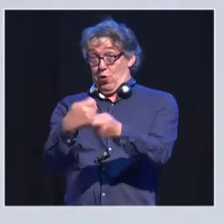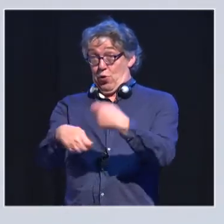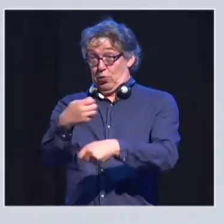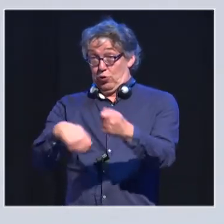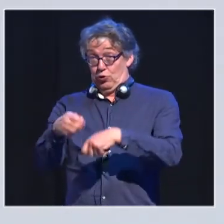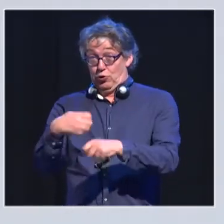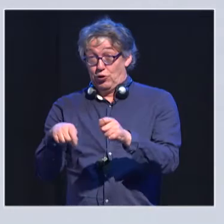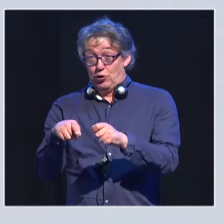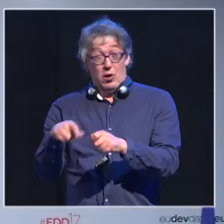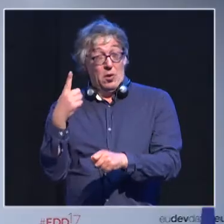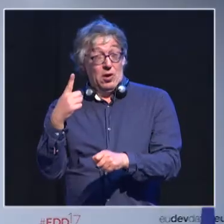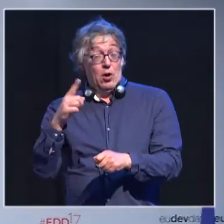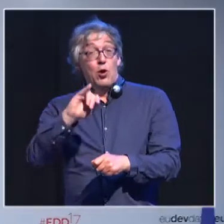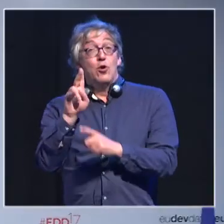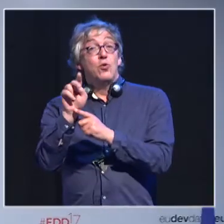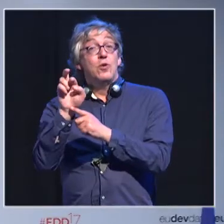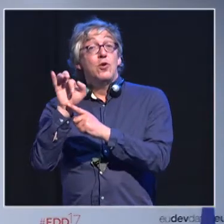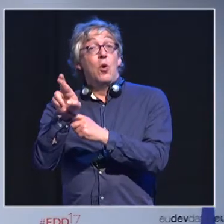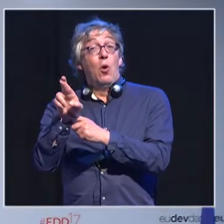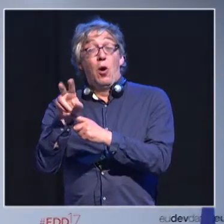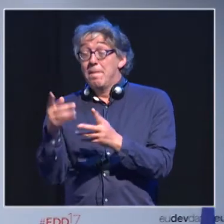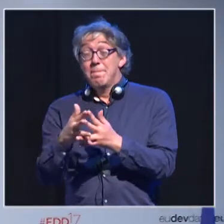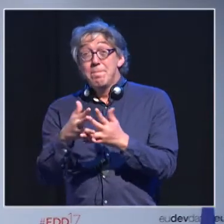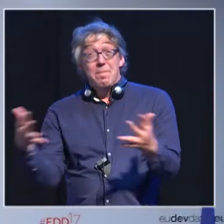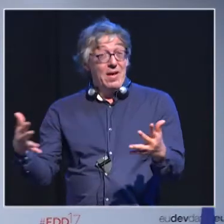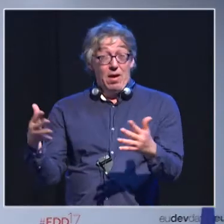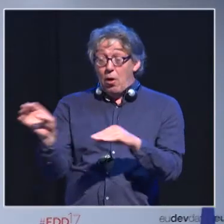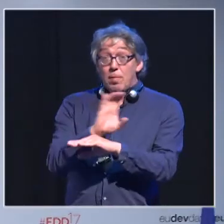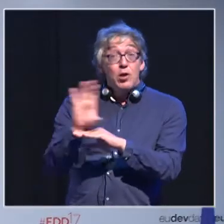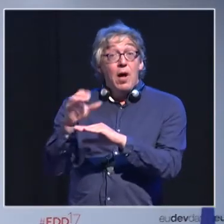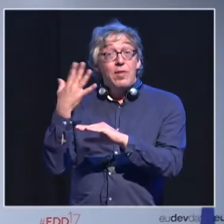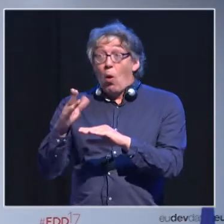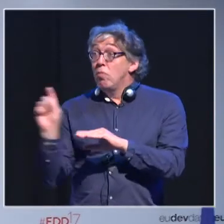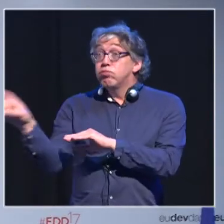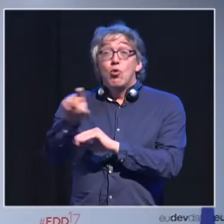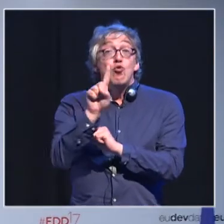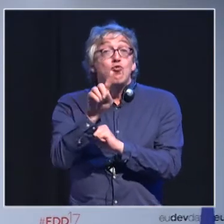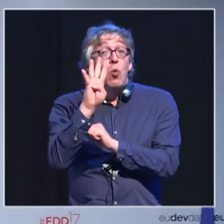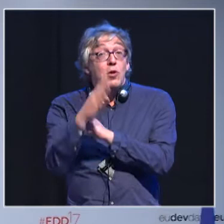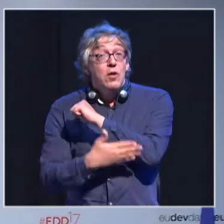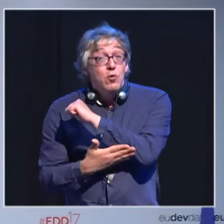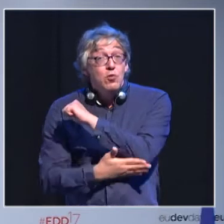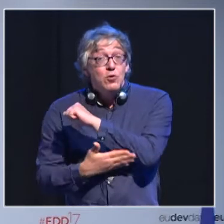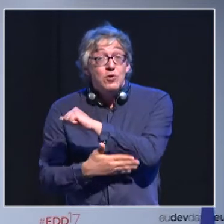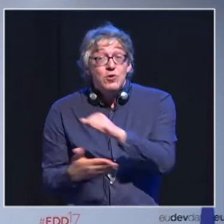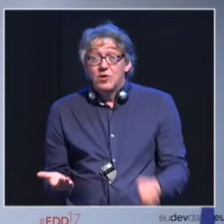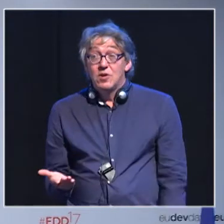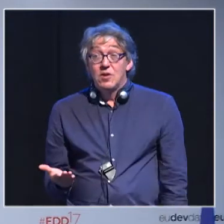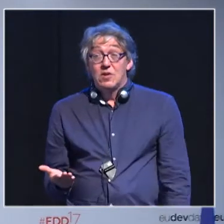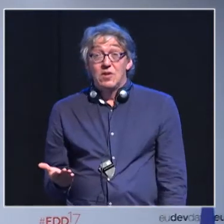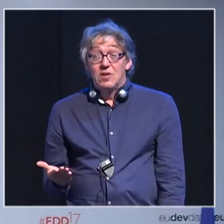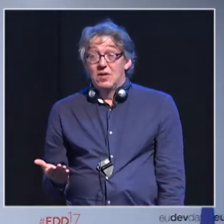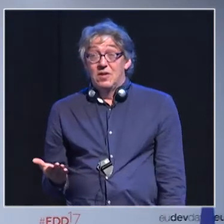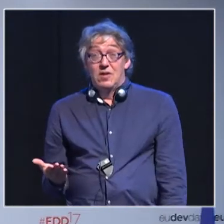great company, acting in 14 countries. Sorry to say, but Amazon is not acting in